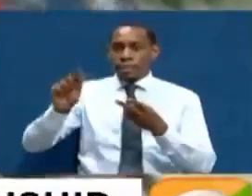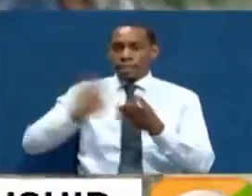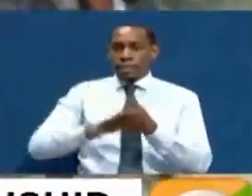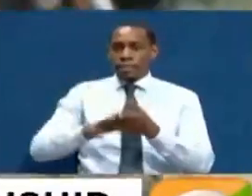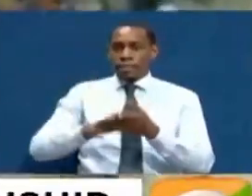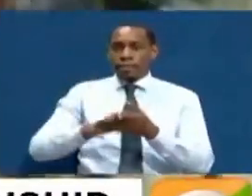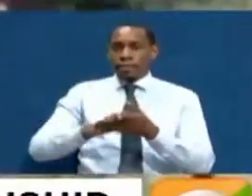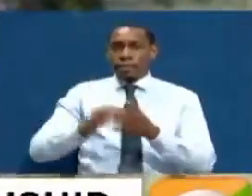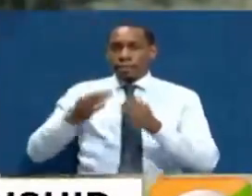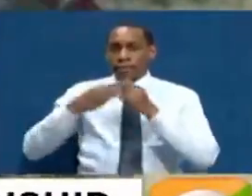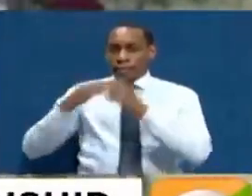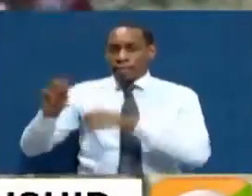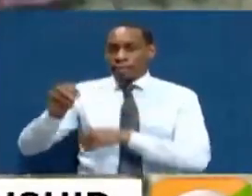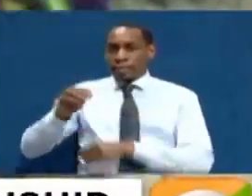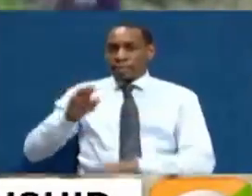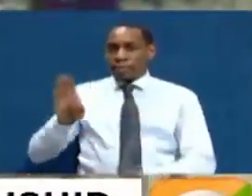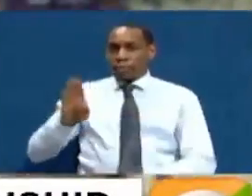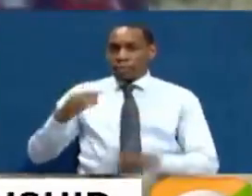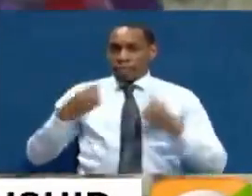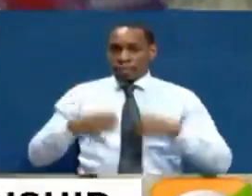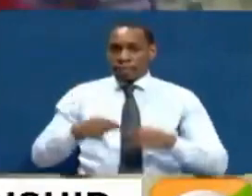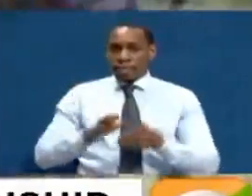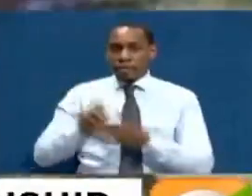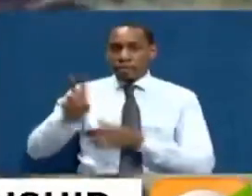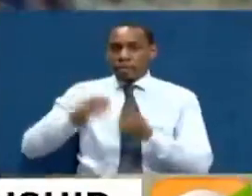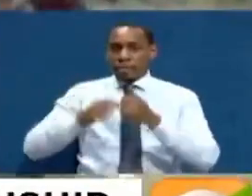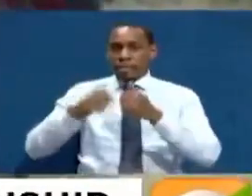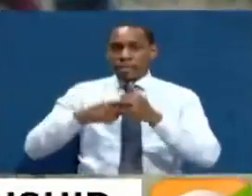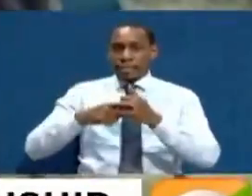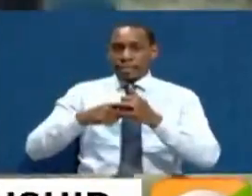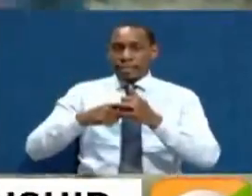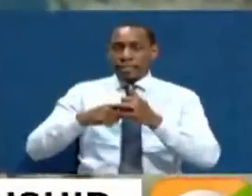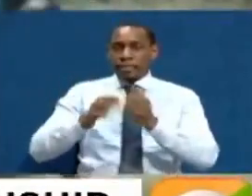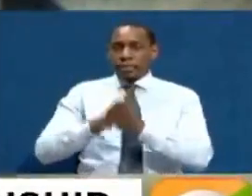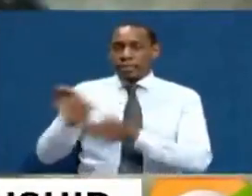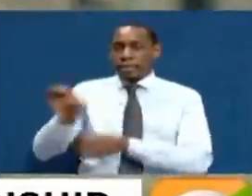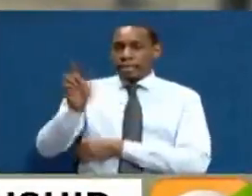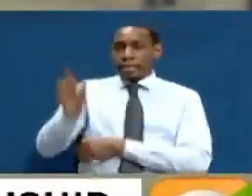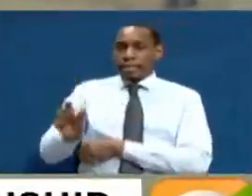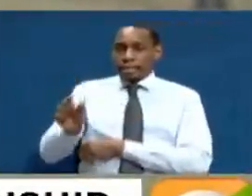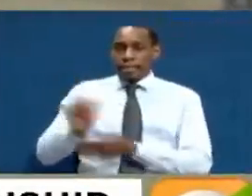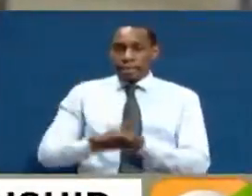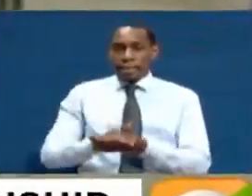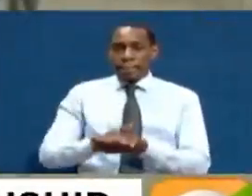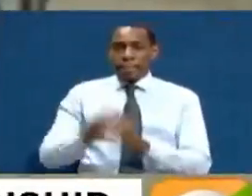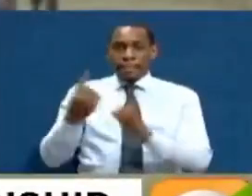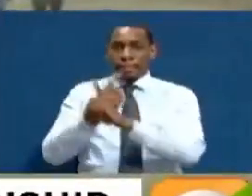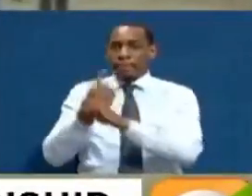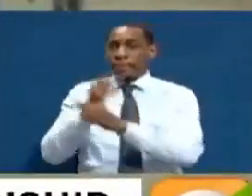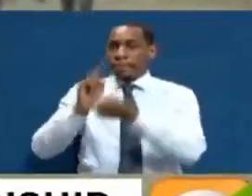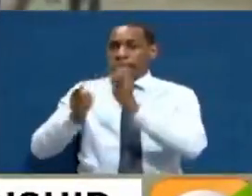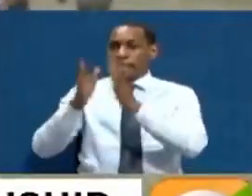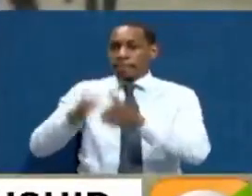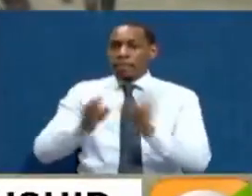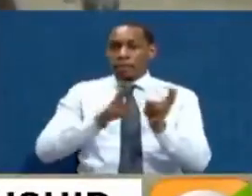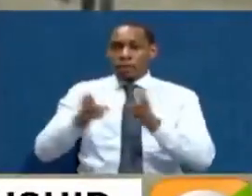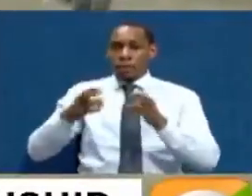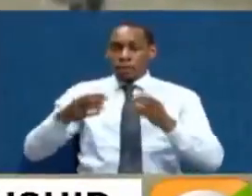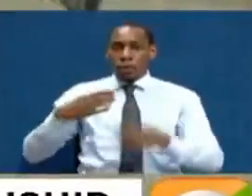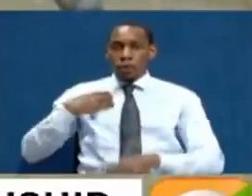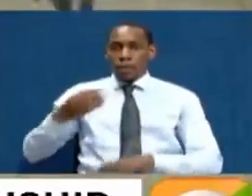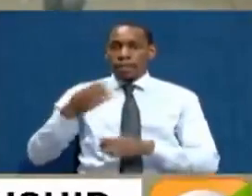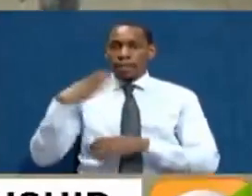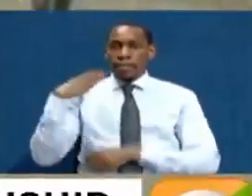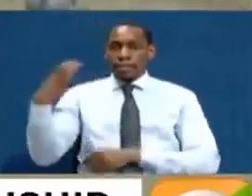bronze medalist in 2016 Rio Olympic Games, running for Eastern Region, and Silas Kiplagat, 1500 meters Commonwealth champion, who